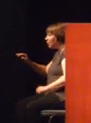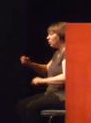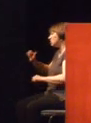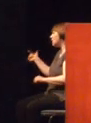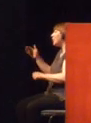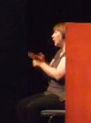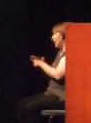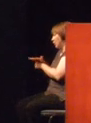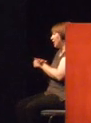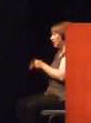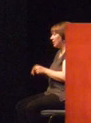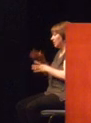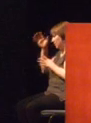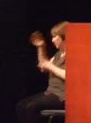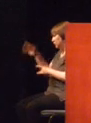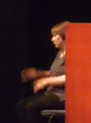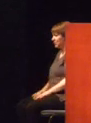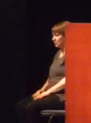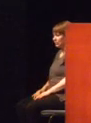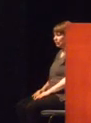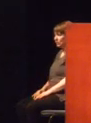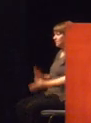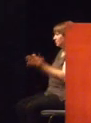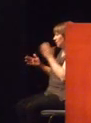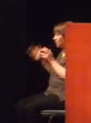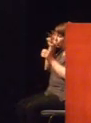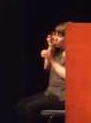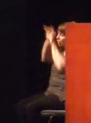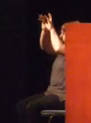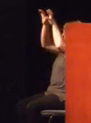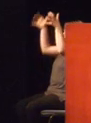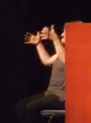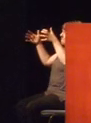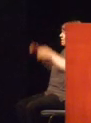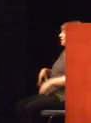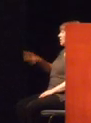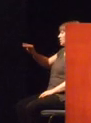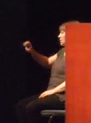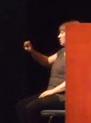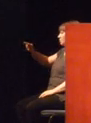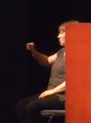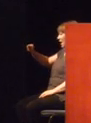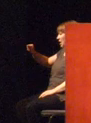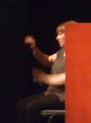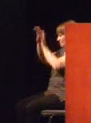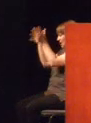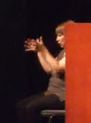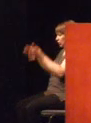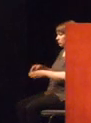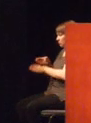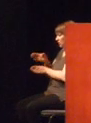interest. Areas of interest, you might have heard them called meta majors. For now, I think we're going with area of interest as